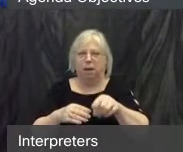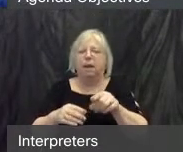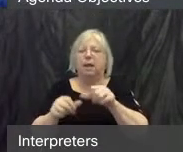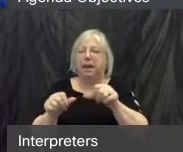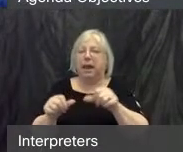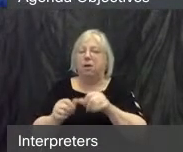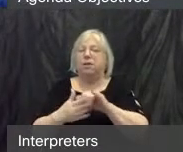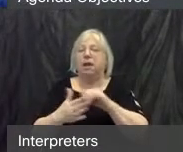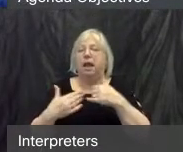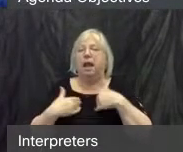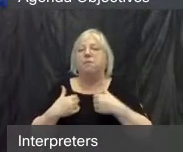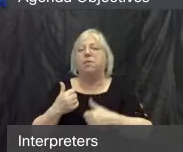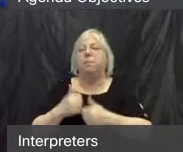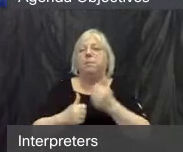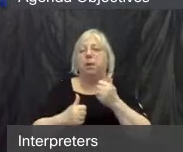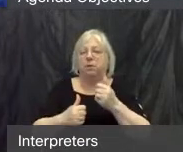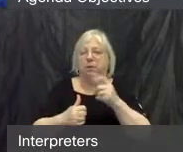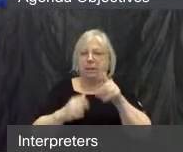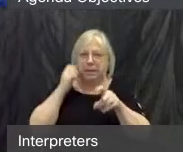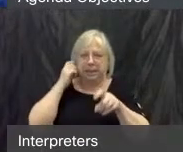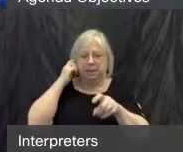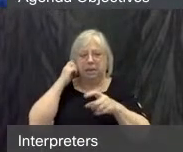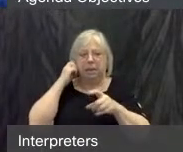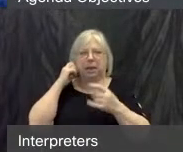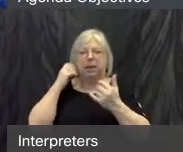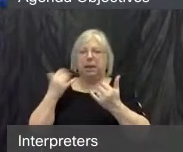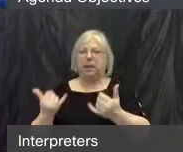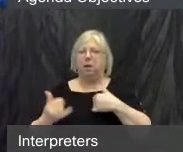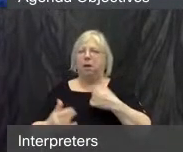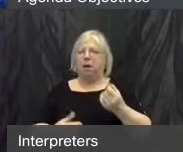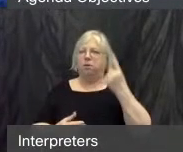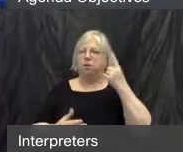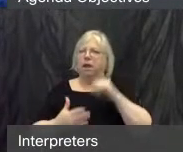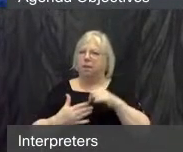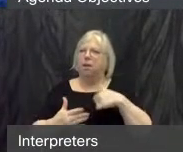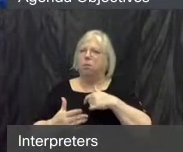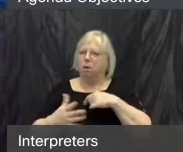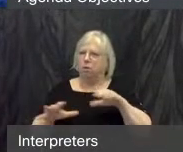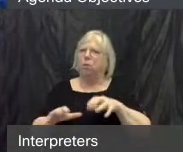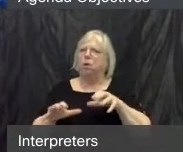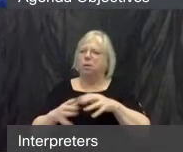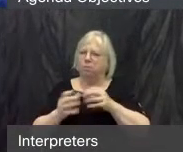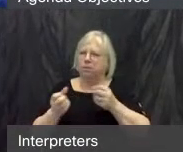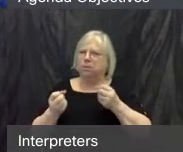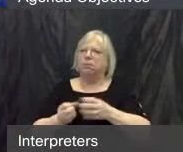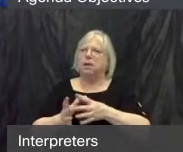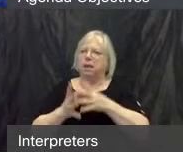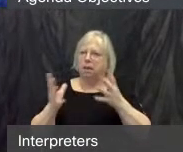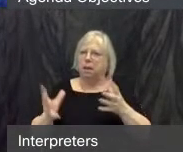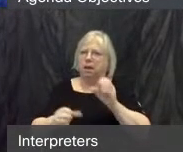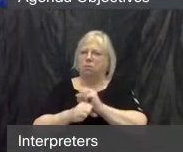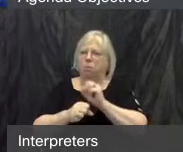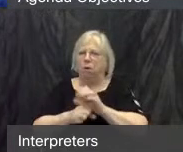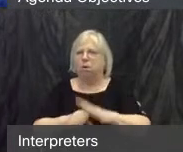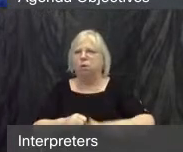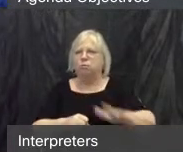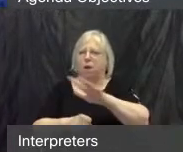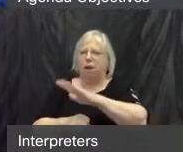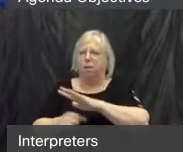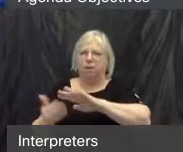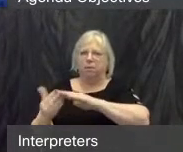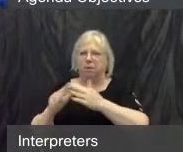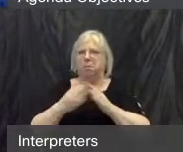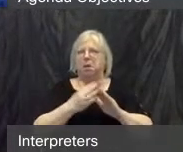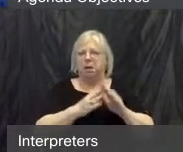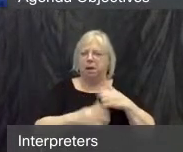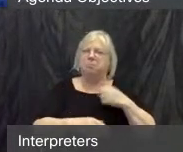need. So I understand that we're doing a lot of work in the community. I get that,